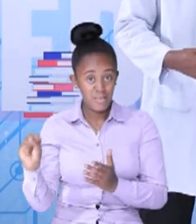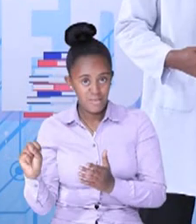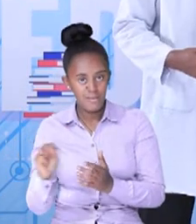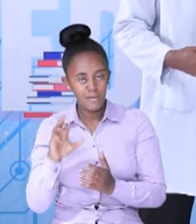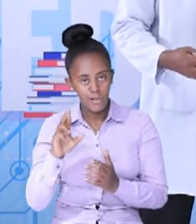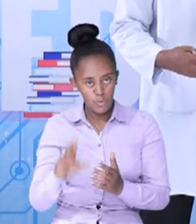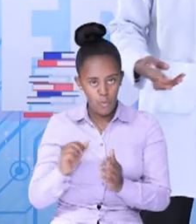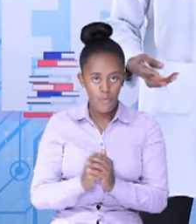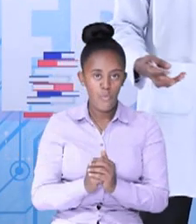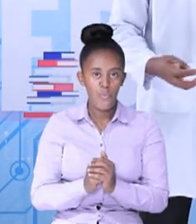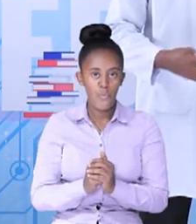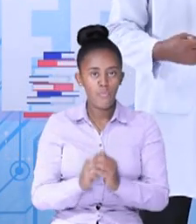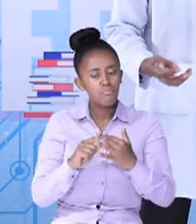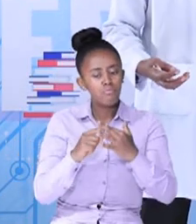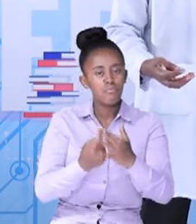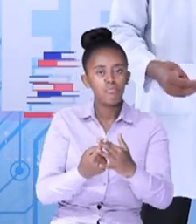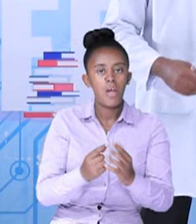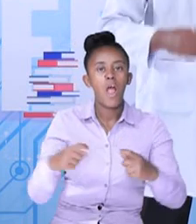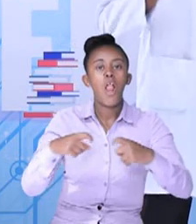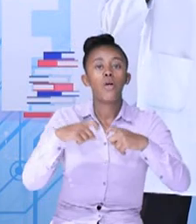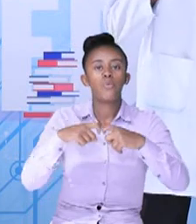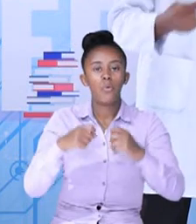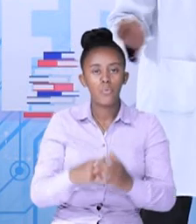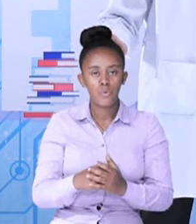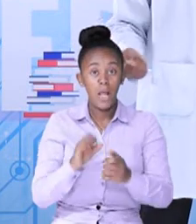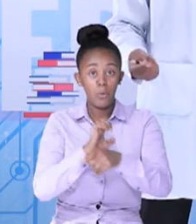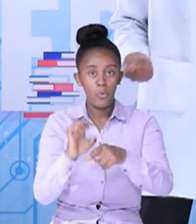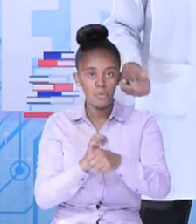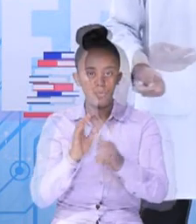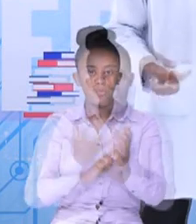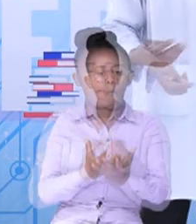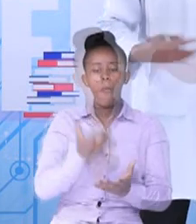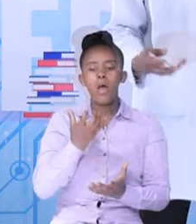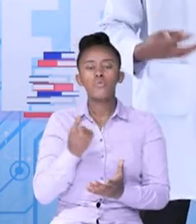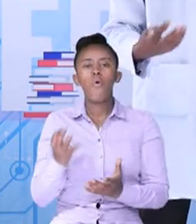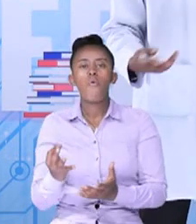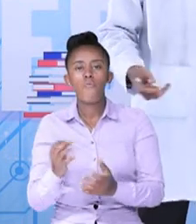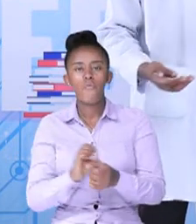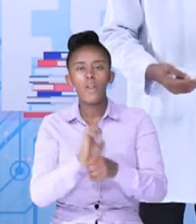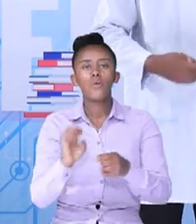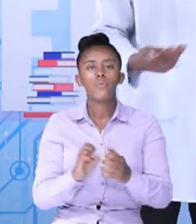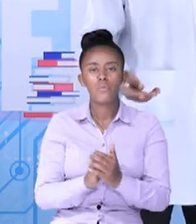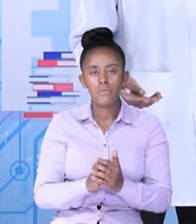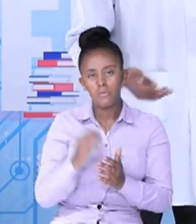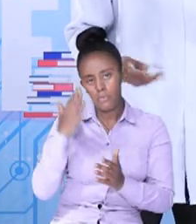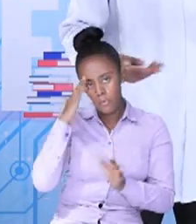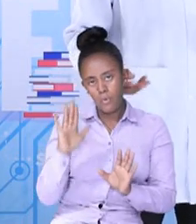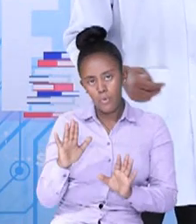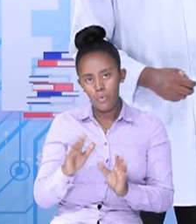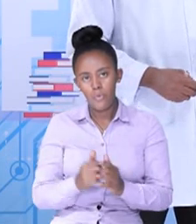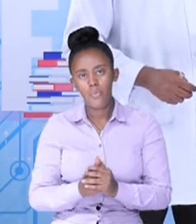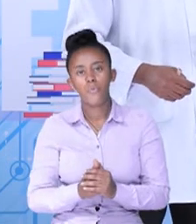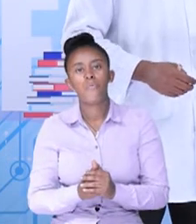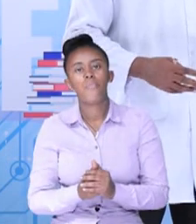beginning, as electron is found, the charge of electron might not know, the mass of the electron might not